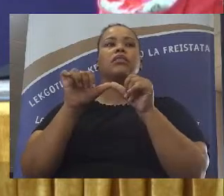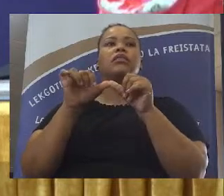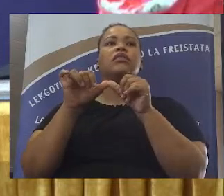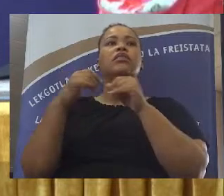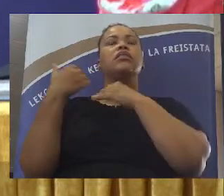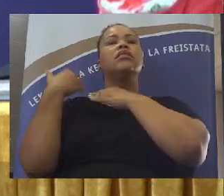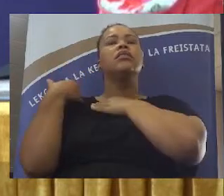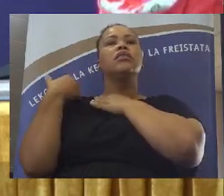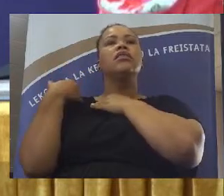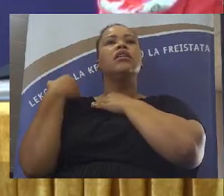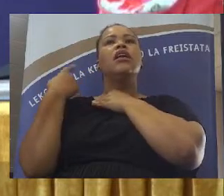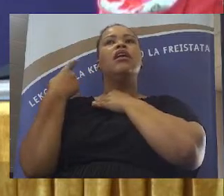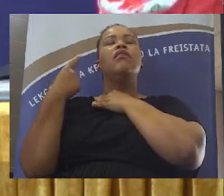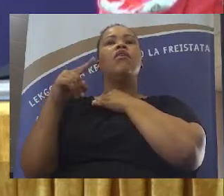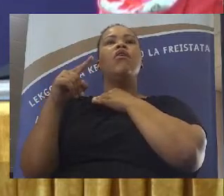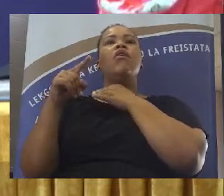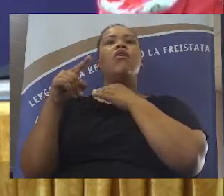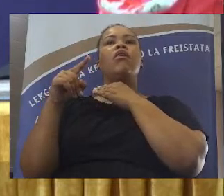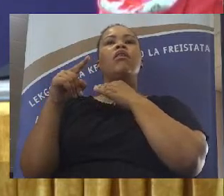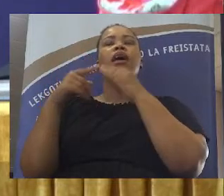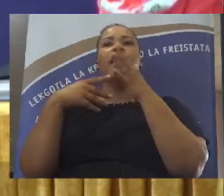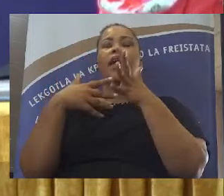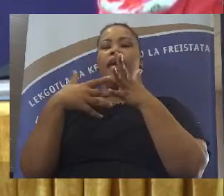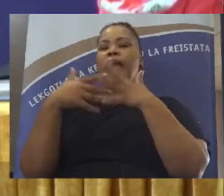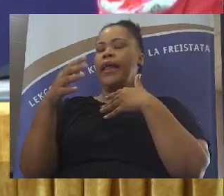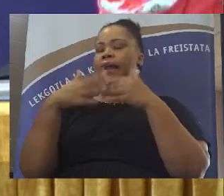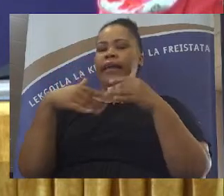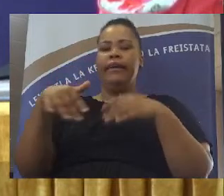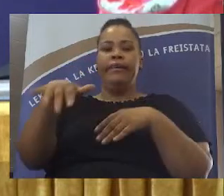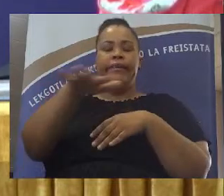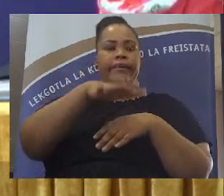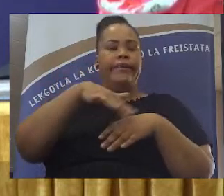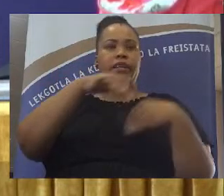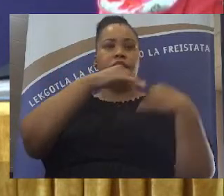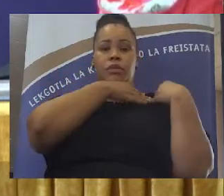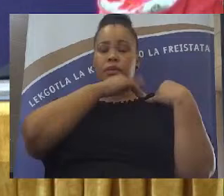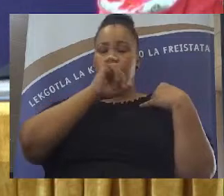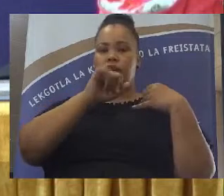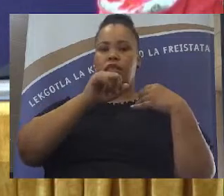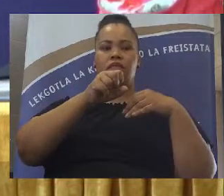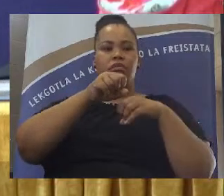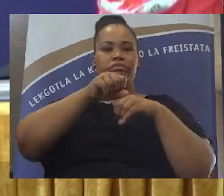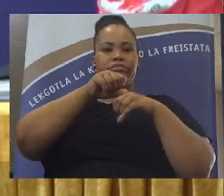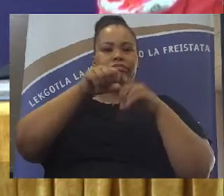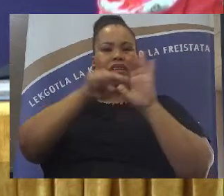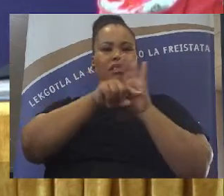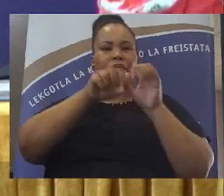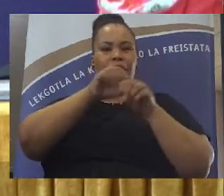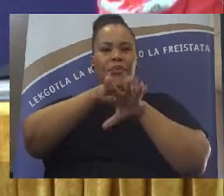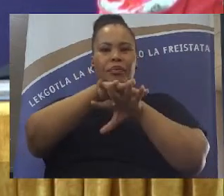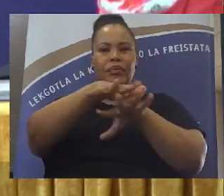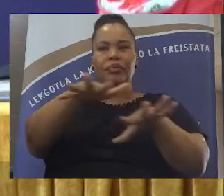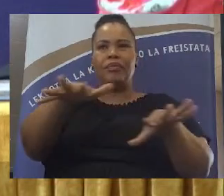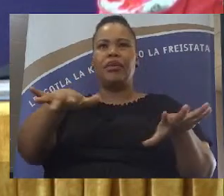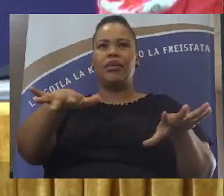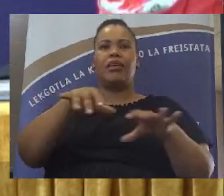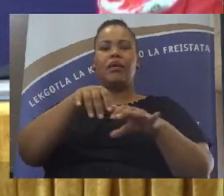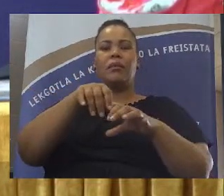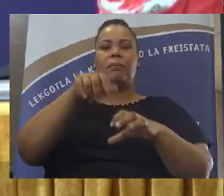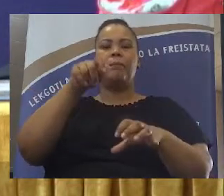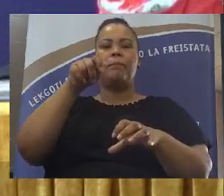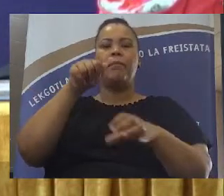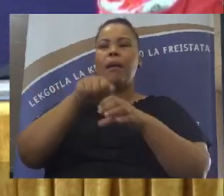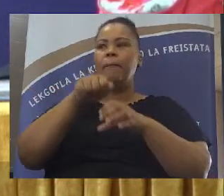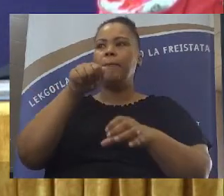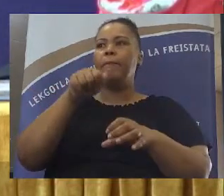any environmental liability, pollution, ecological degradation, the pumping and treatment